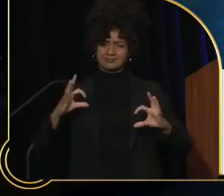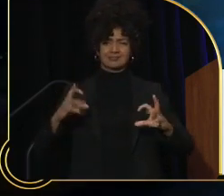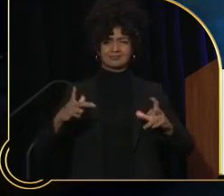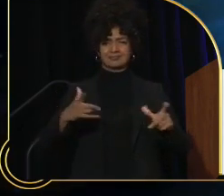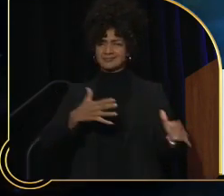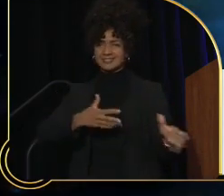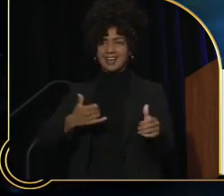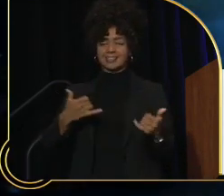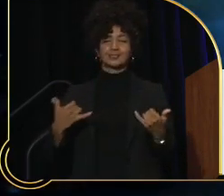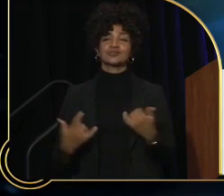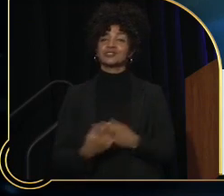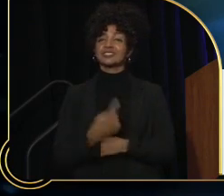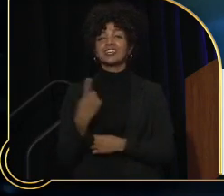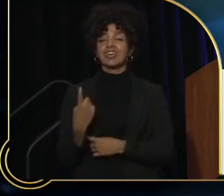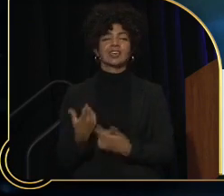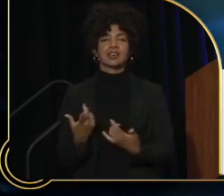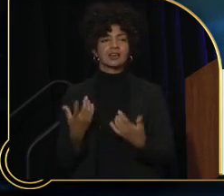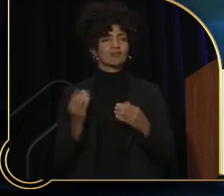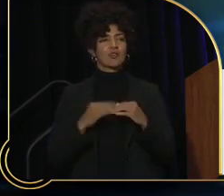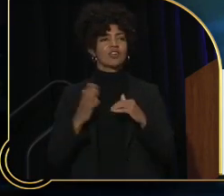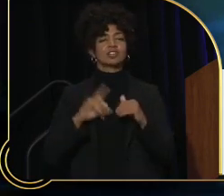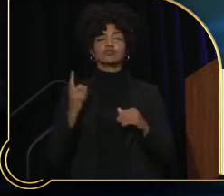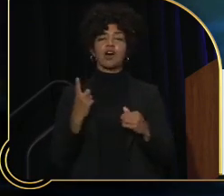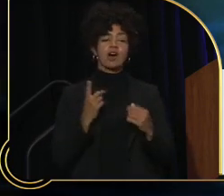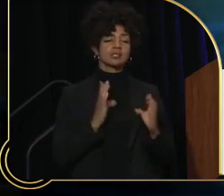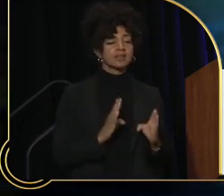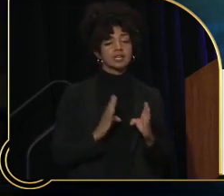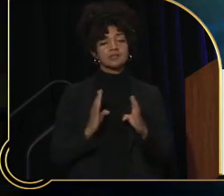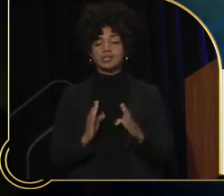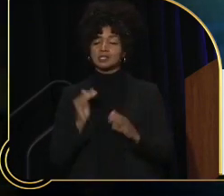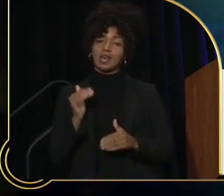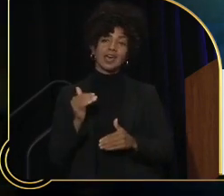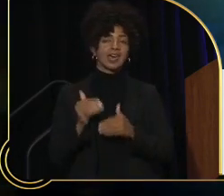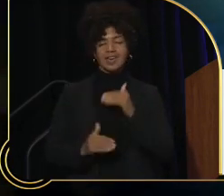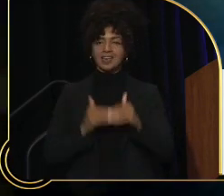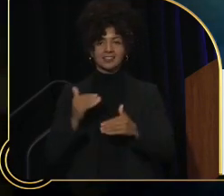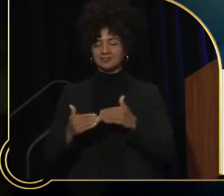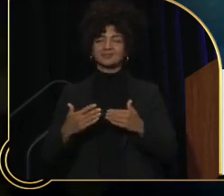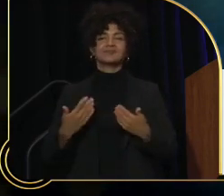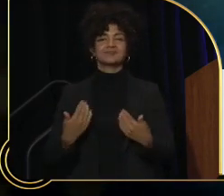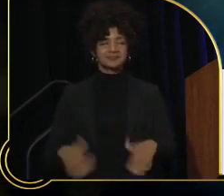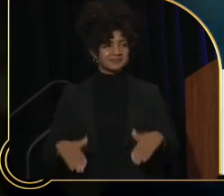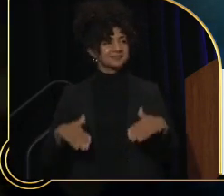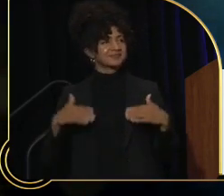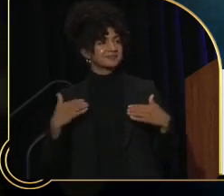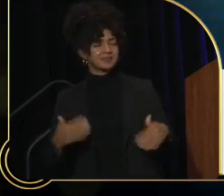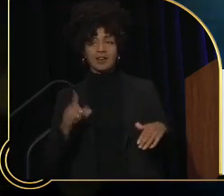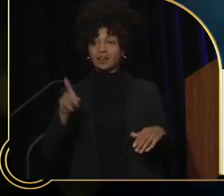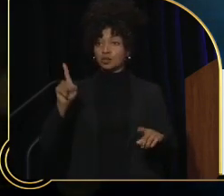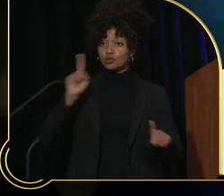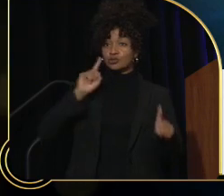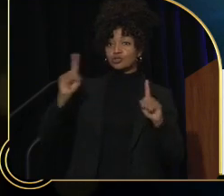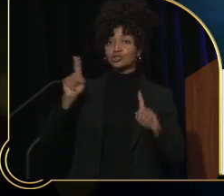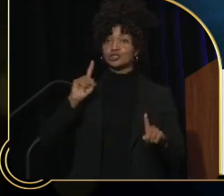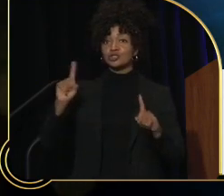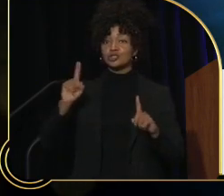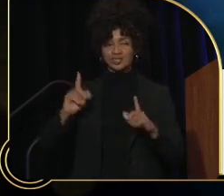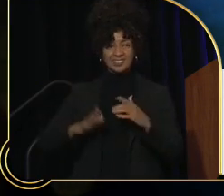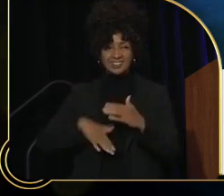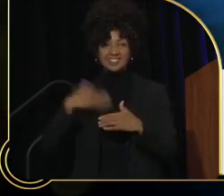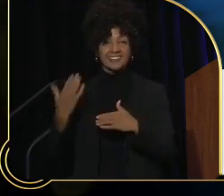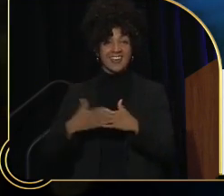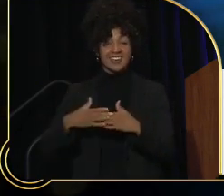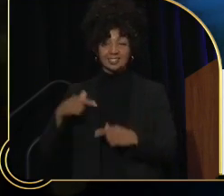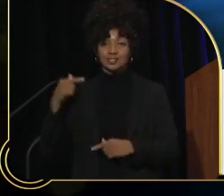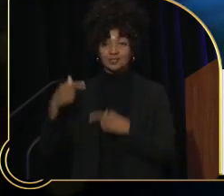much more than just passing phase. And have you heard about the